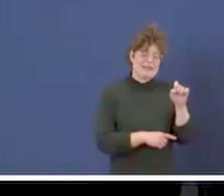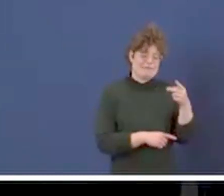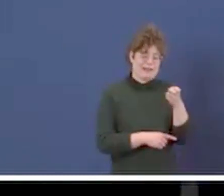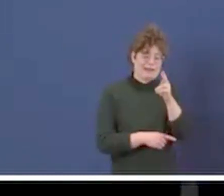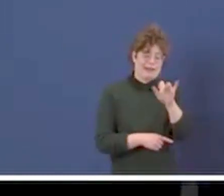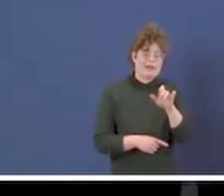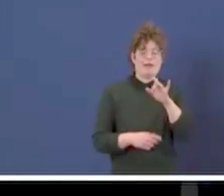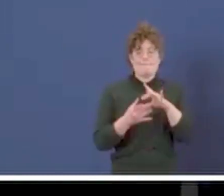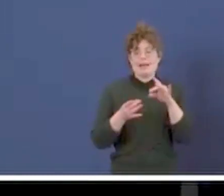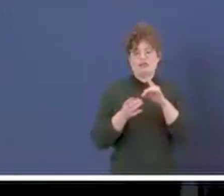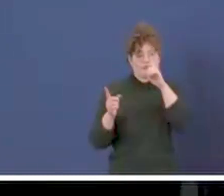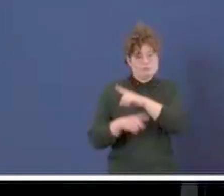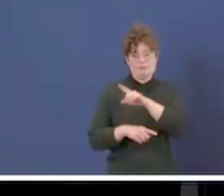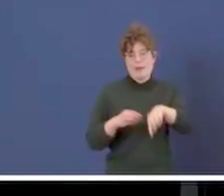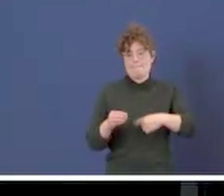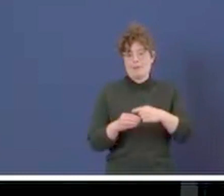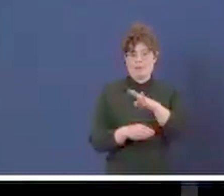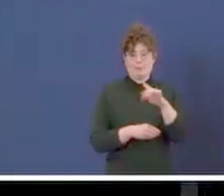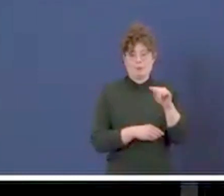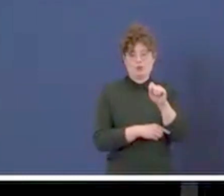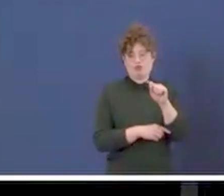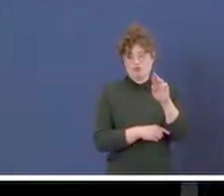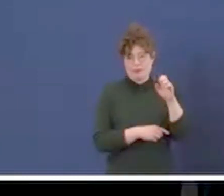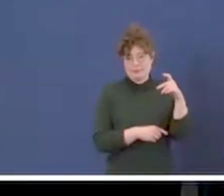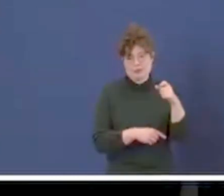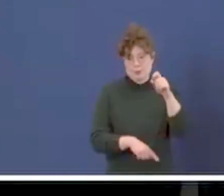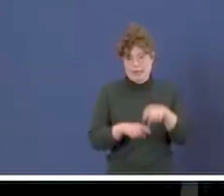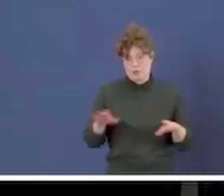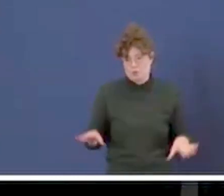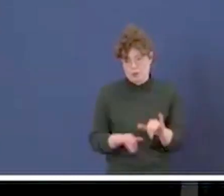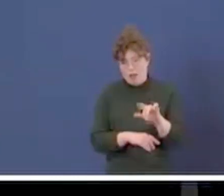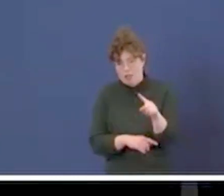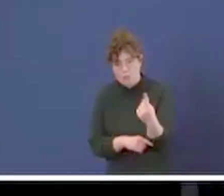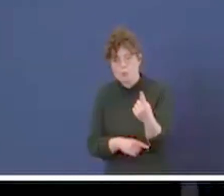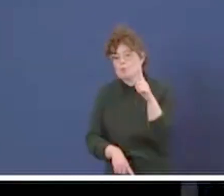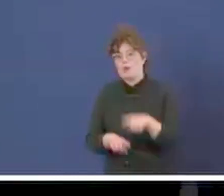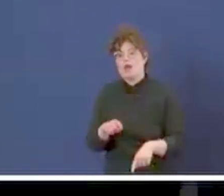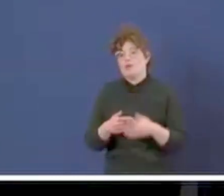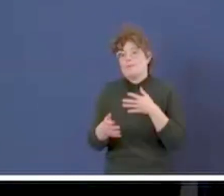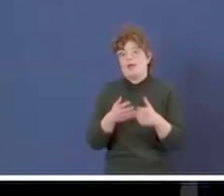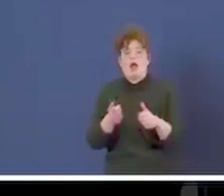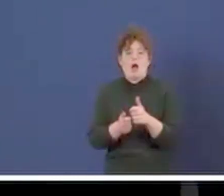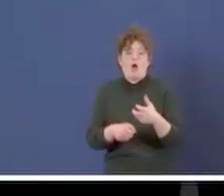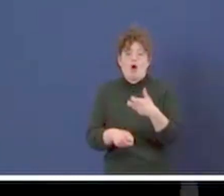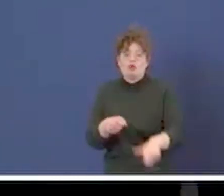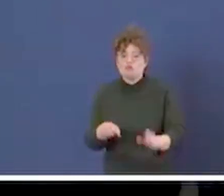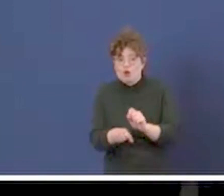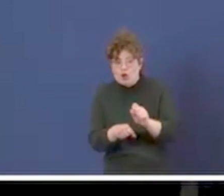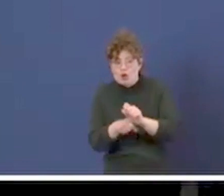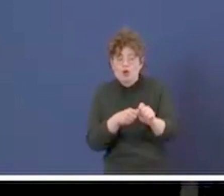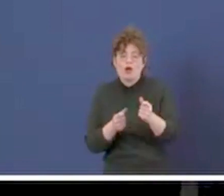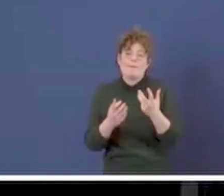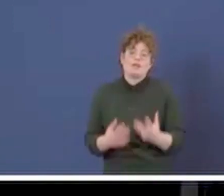by your bootstraps. I'm here to tell you, you can't do it by yourself. You cannot, no matter how hard you work, no matter how